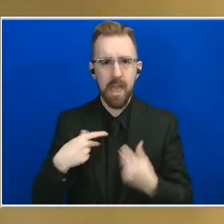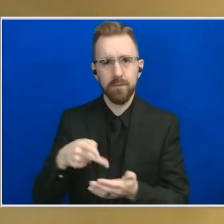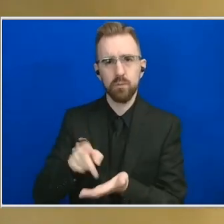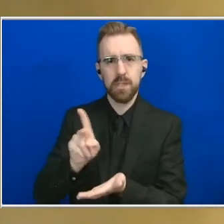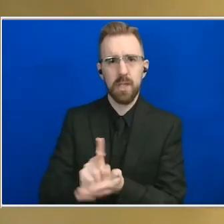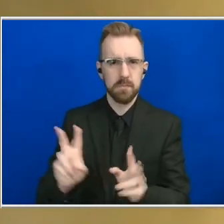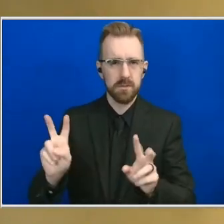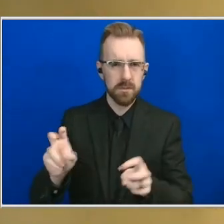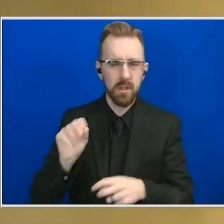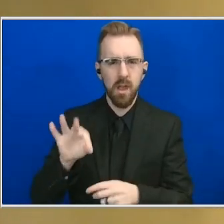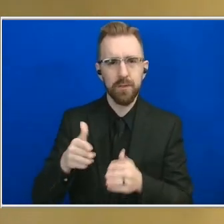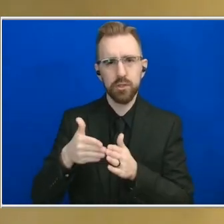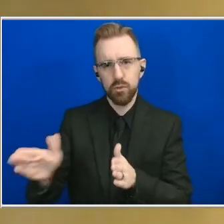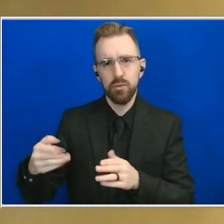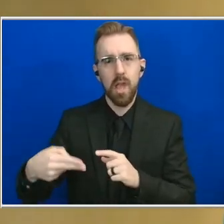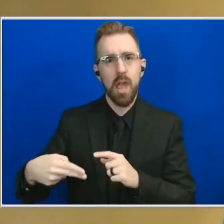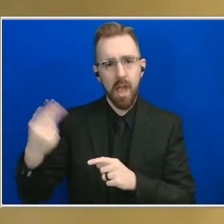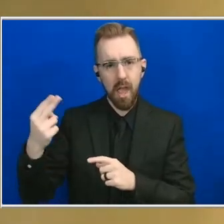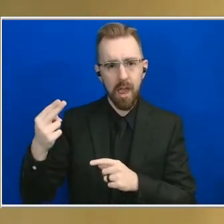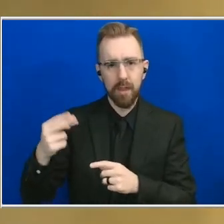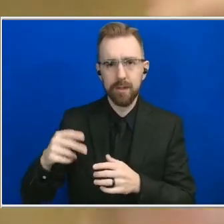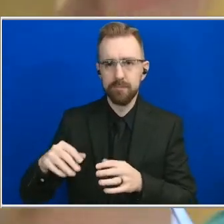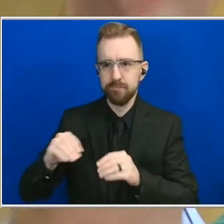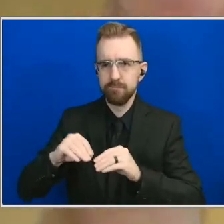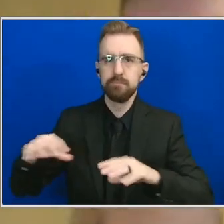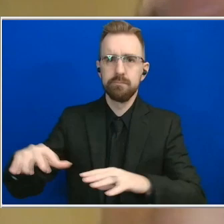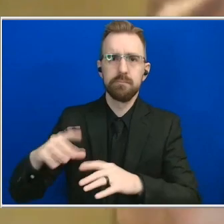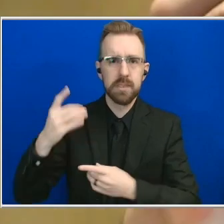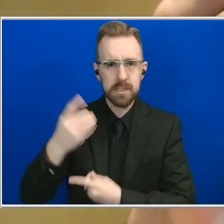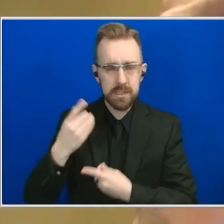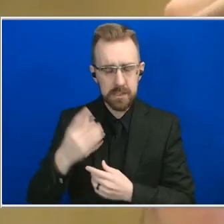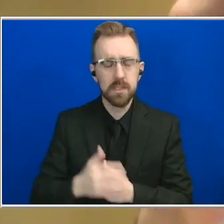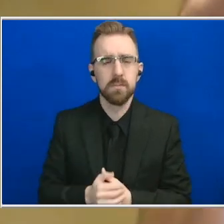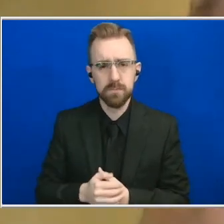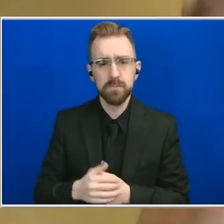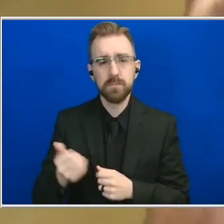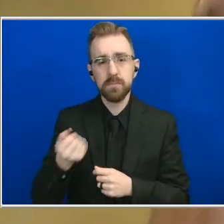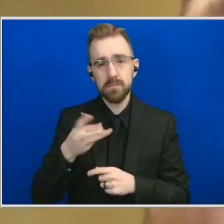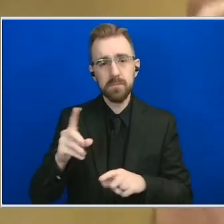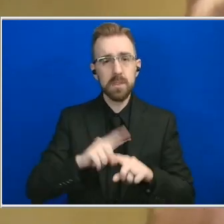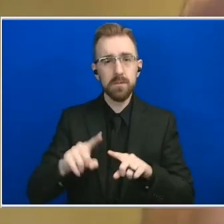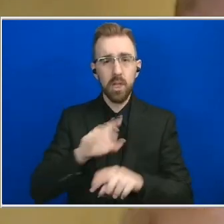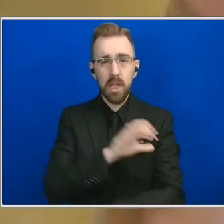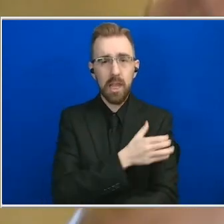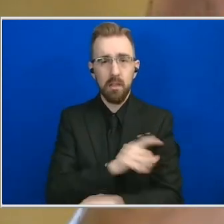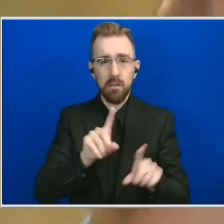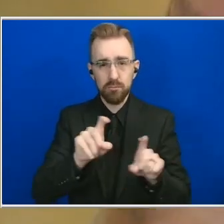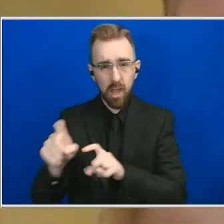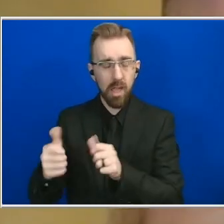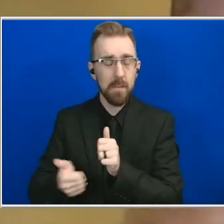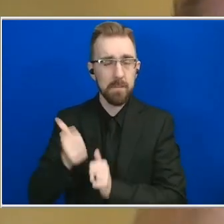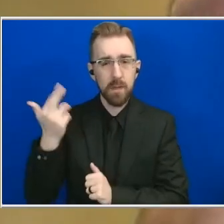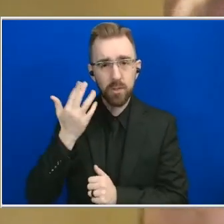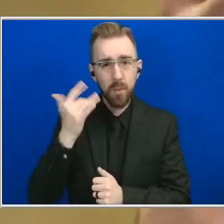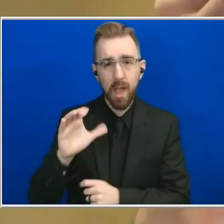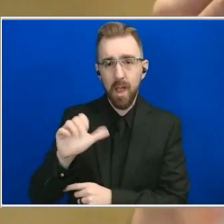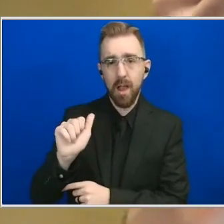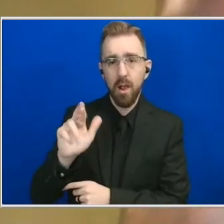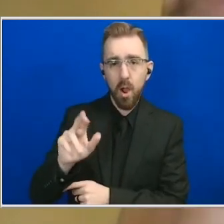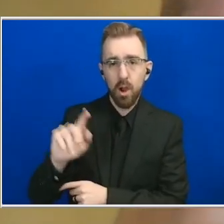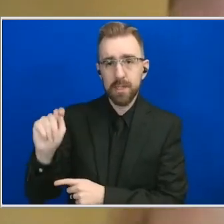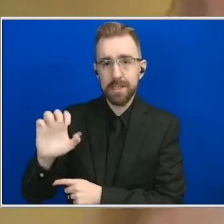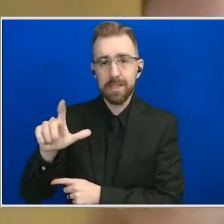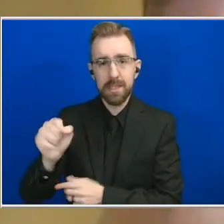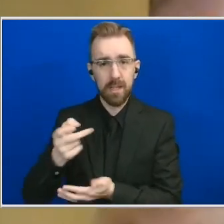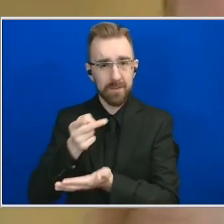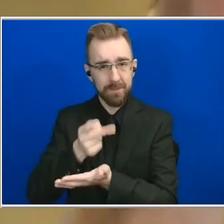of generally a highly proliferative disease. So in multiple different clinical trials, one of the main reasons why CAR T cells have failed